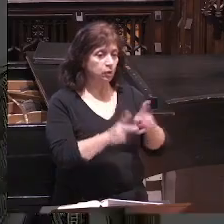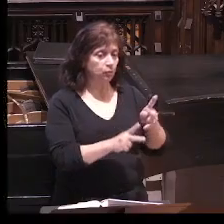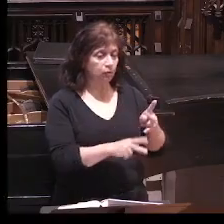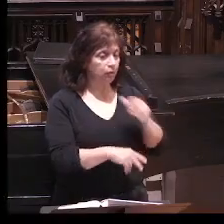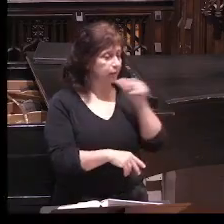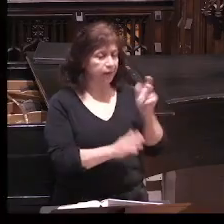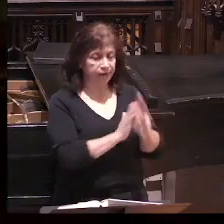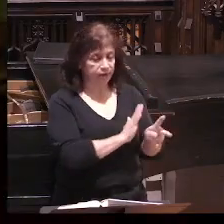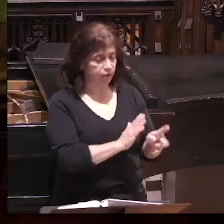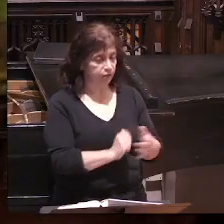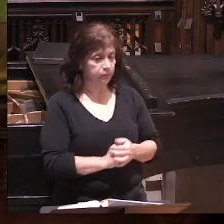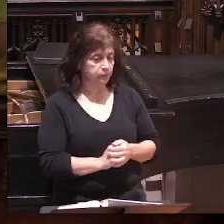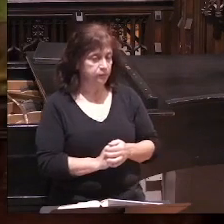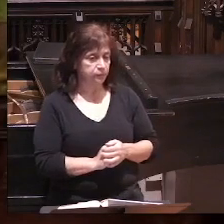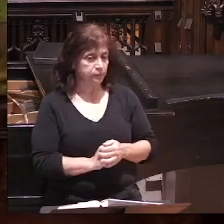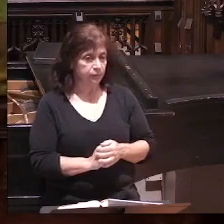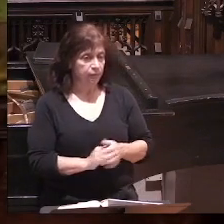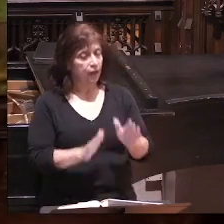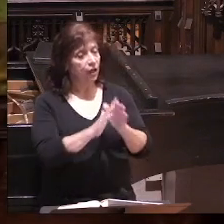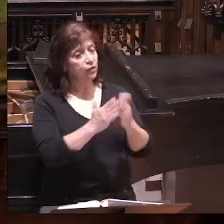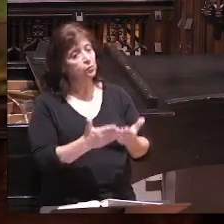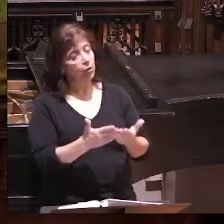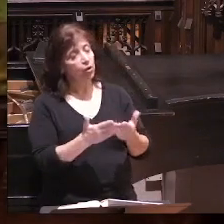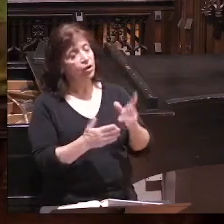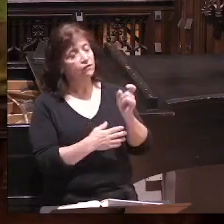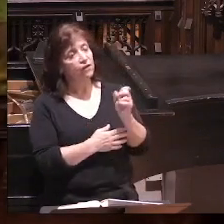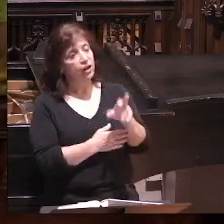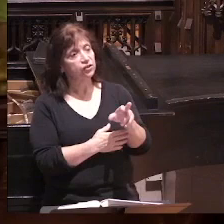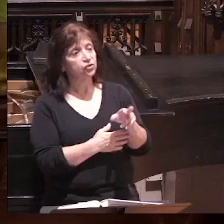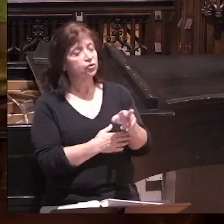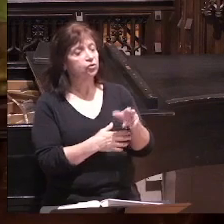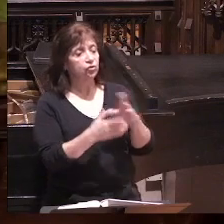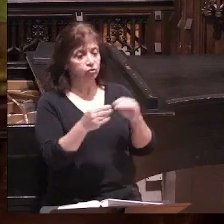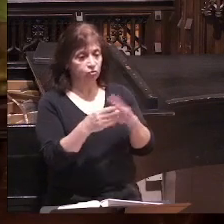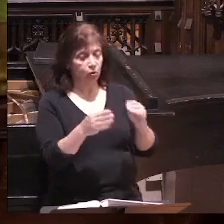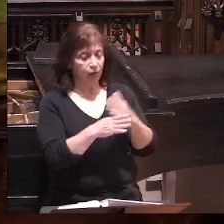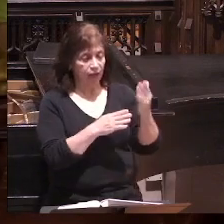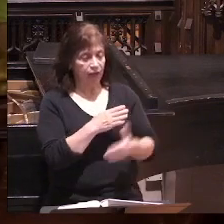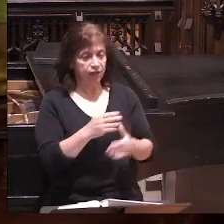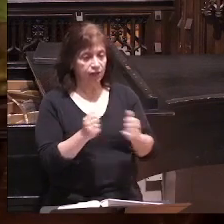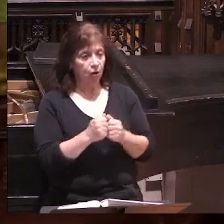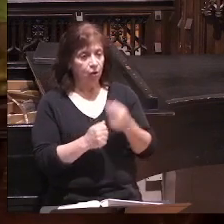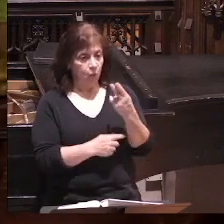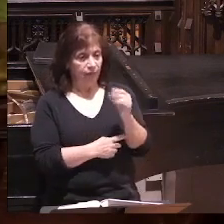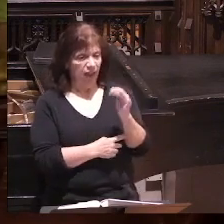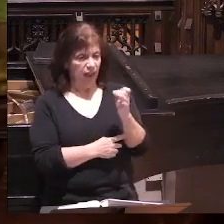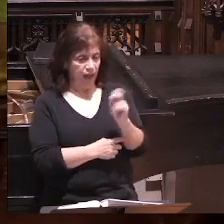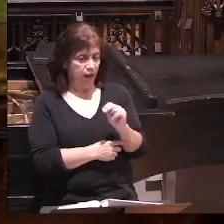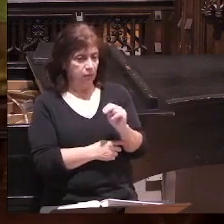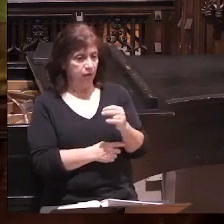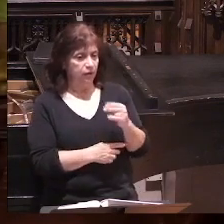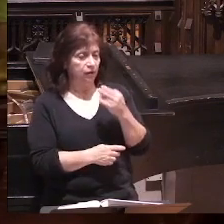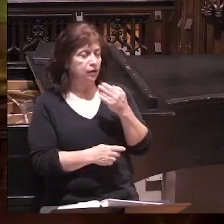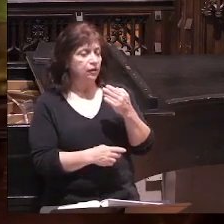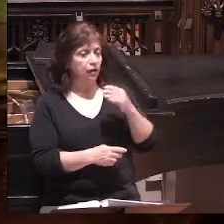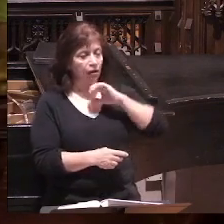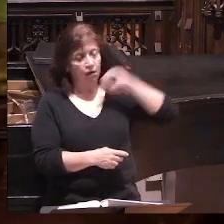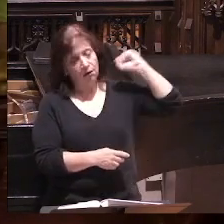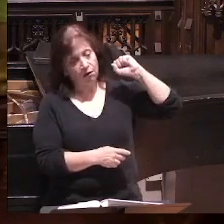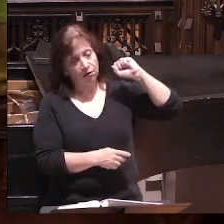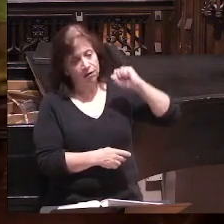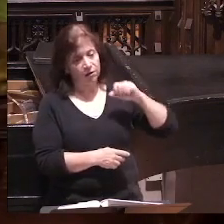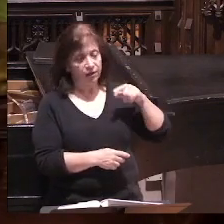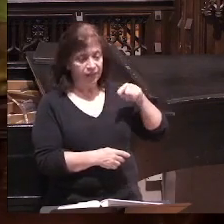killed. And the book of Esther closes with Haman being hung on the gallows he